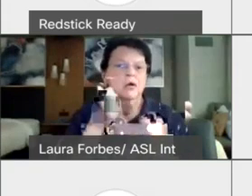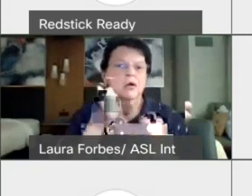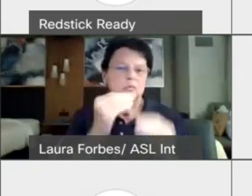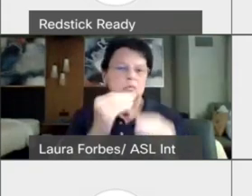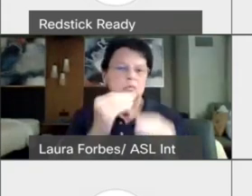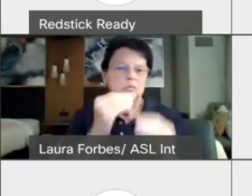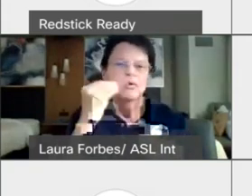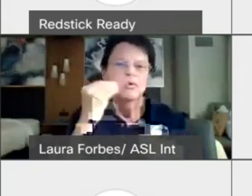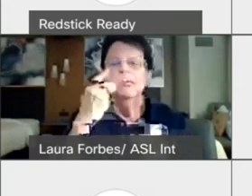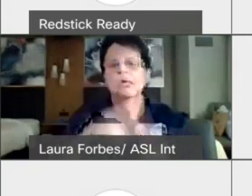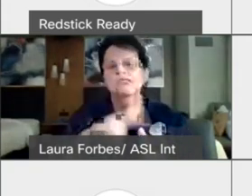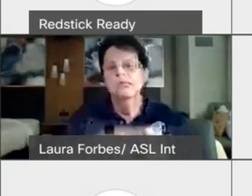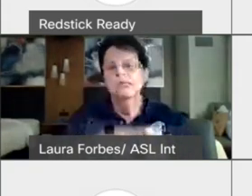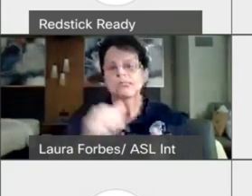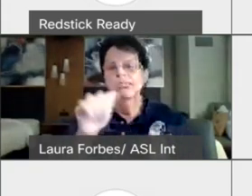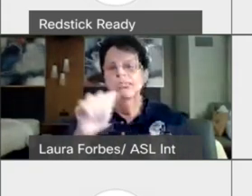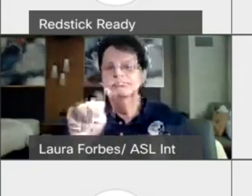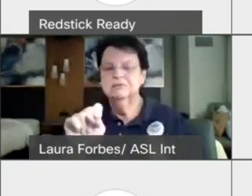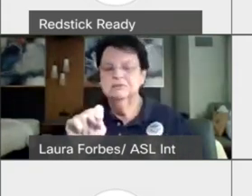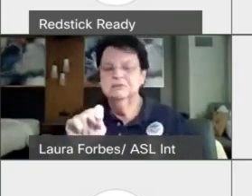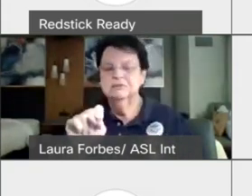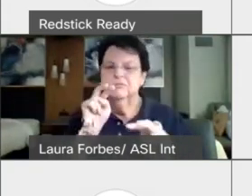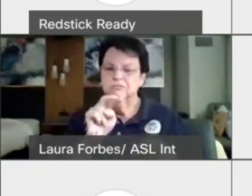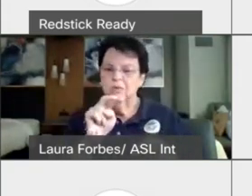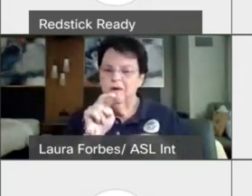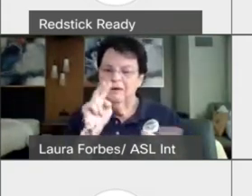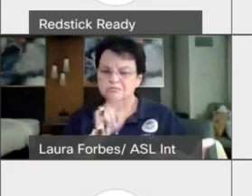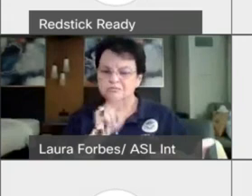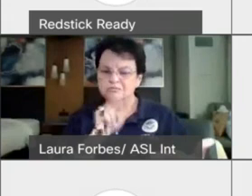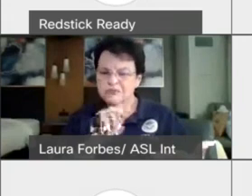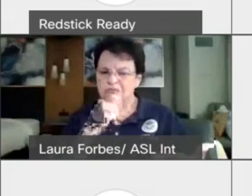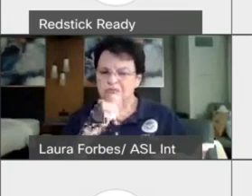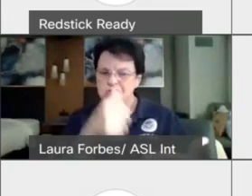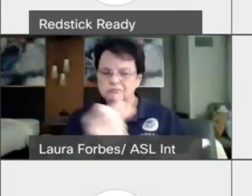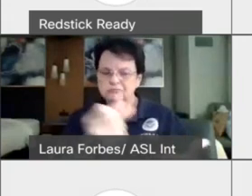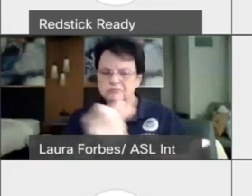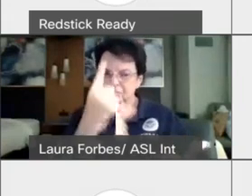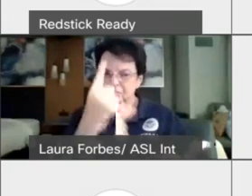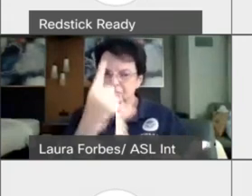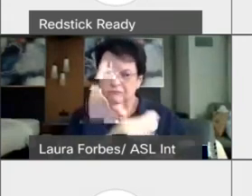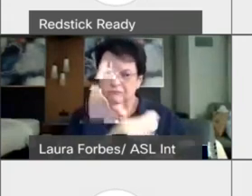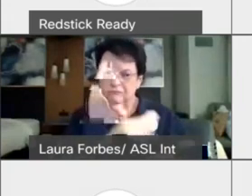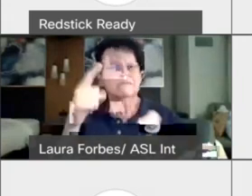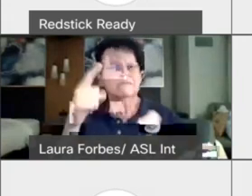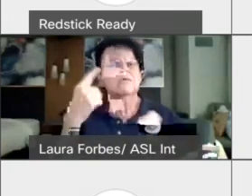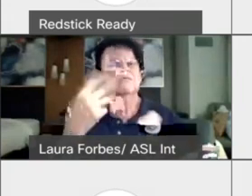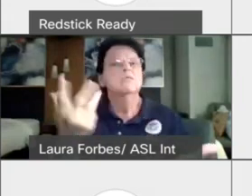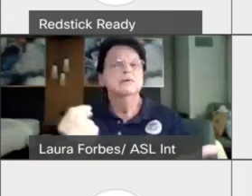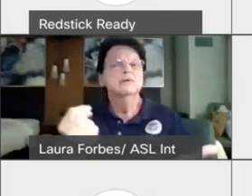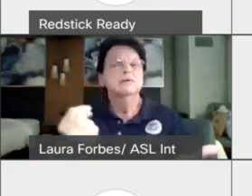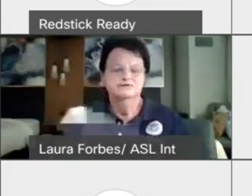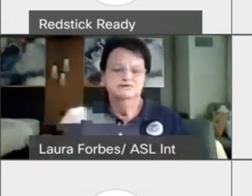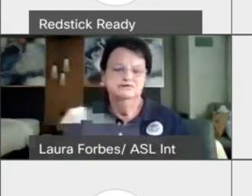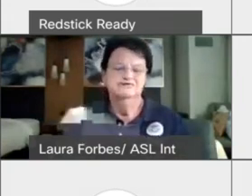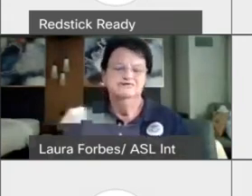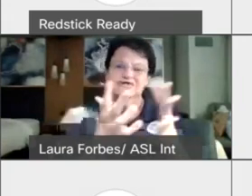assistance, pay very close attention to those letters so that you understand what that funding is for. Because it's very important